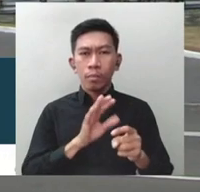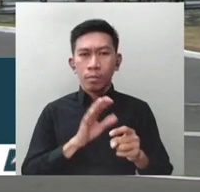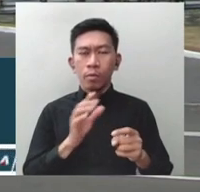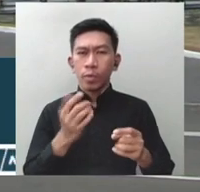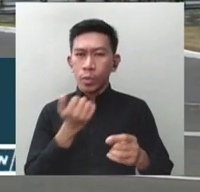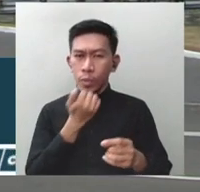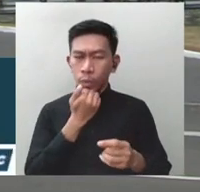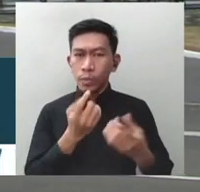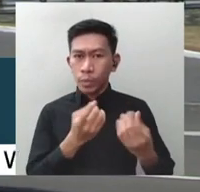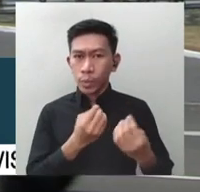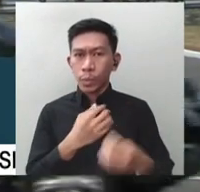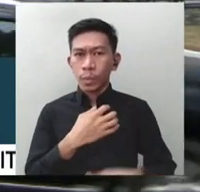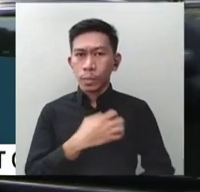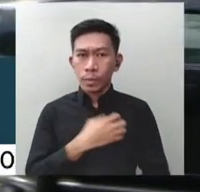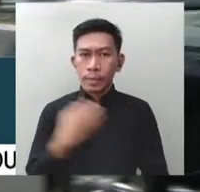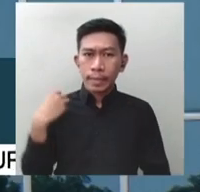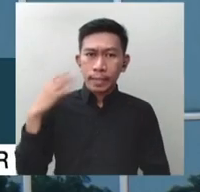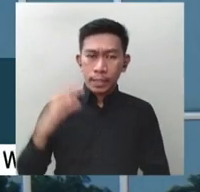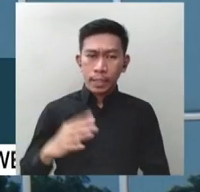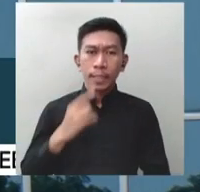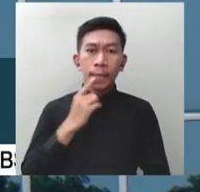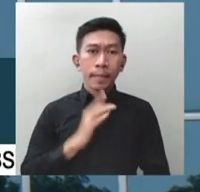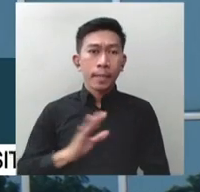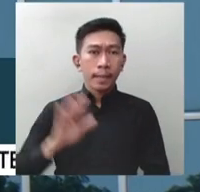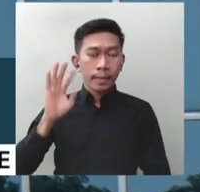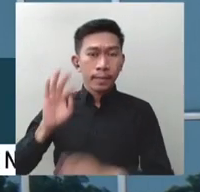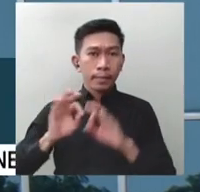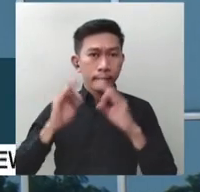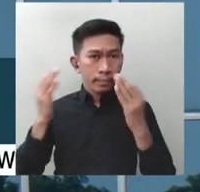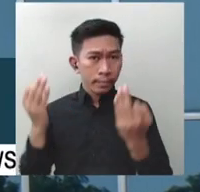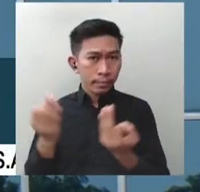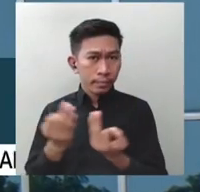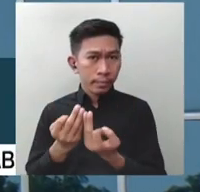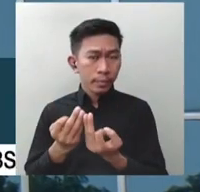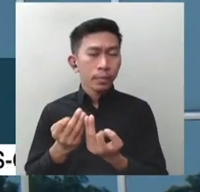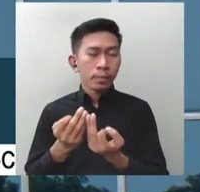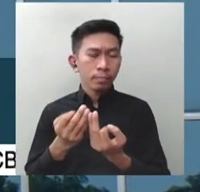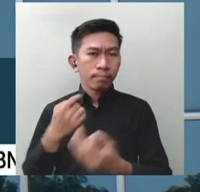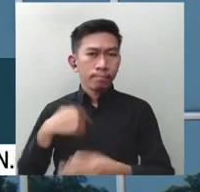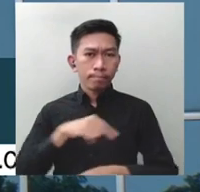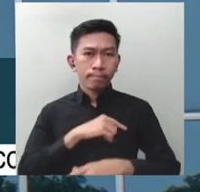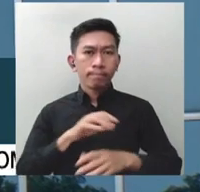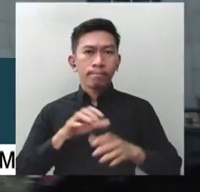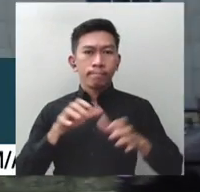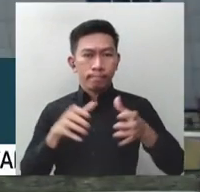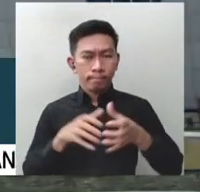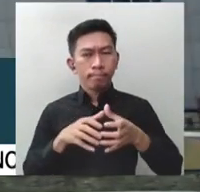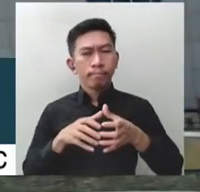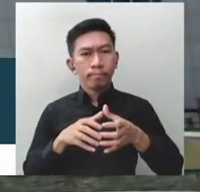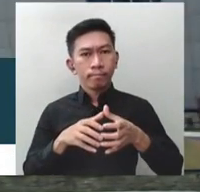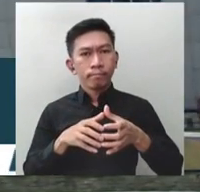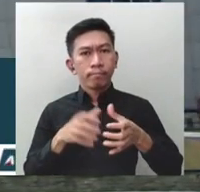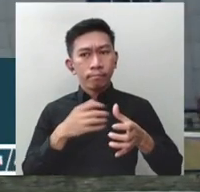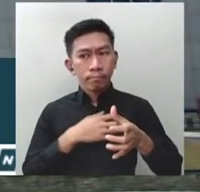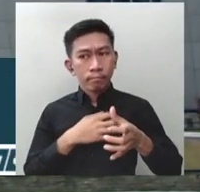want to assure the family that we will assist them in these cases, and